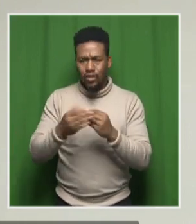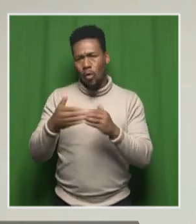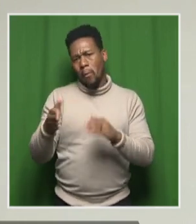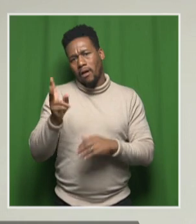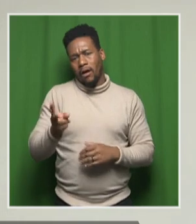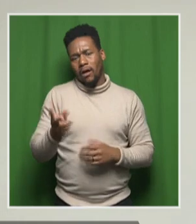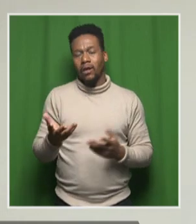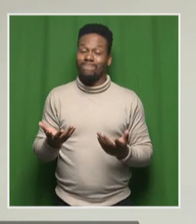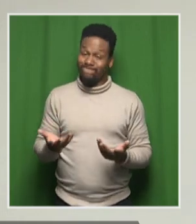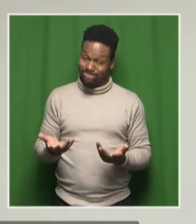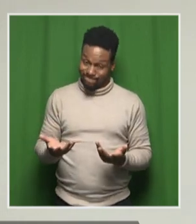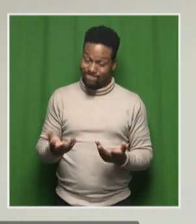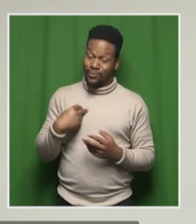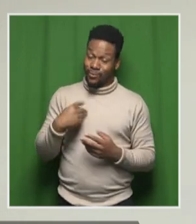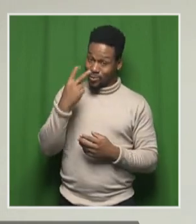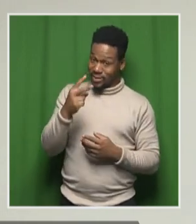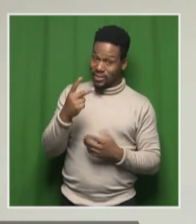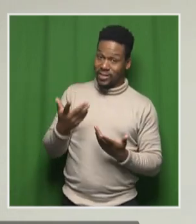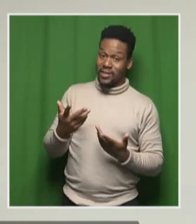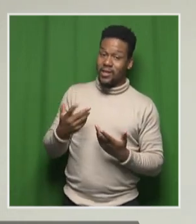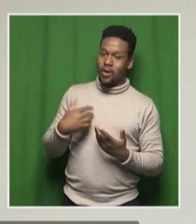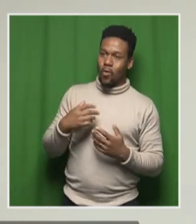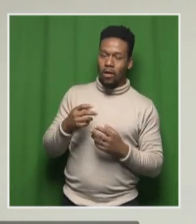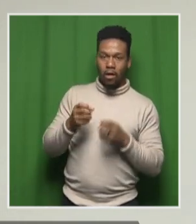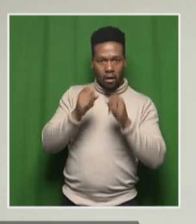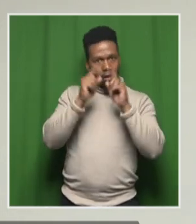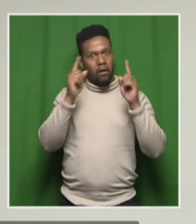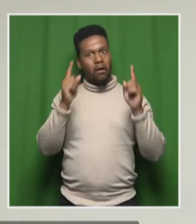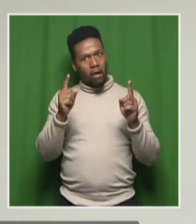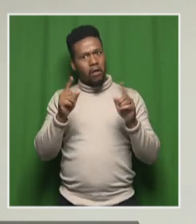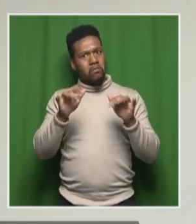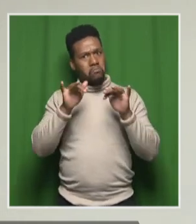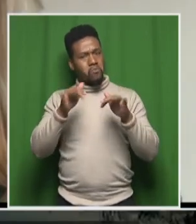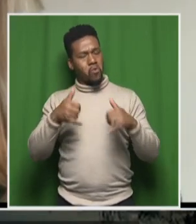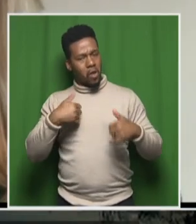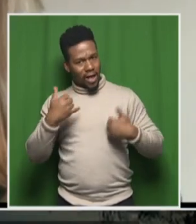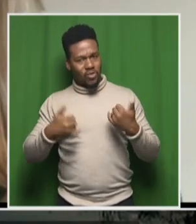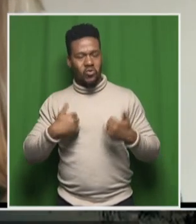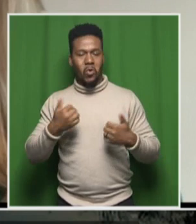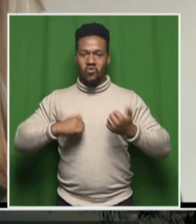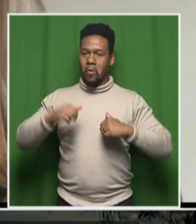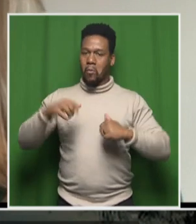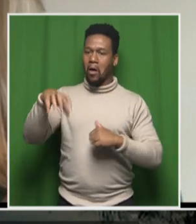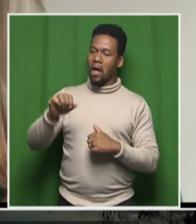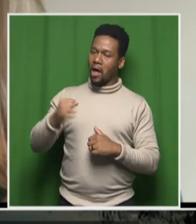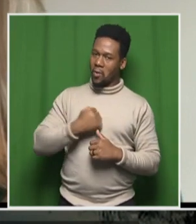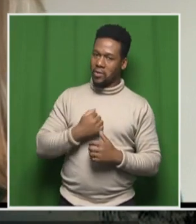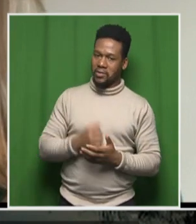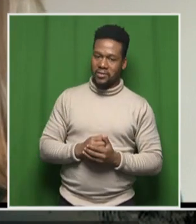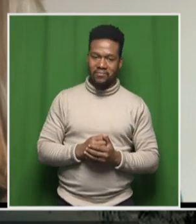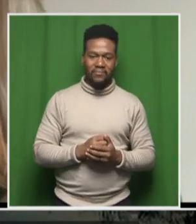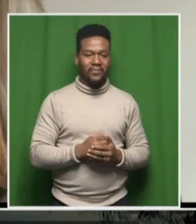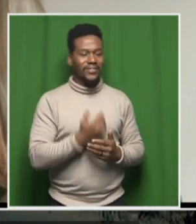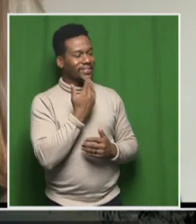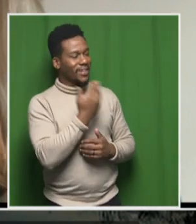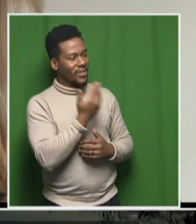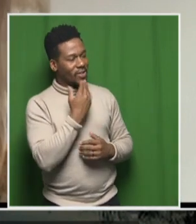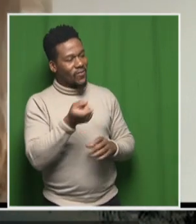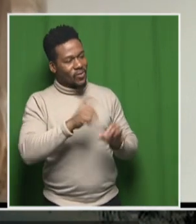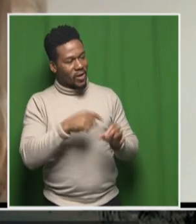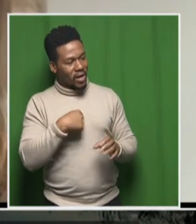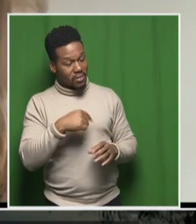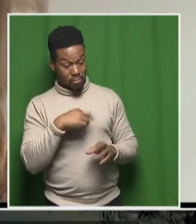artists and their audience, and that is an immense privilege. All right, Sue, lovely chatting to you. Thank you so much for joining us, and I certainly hope